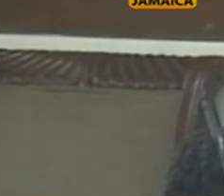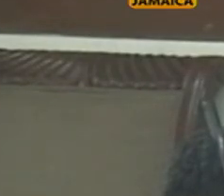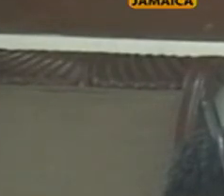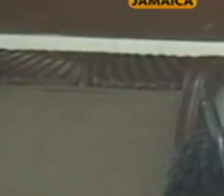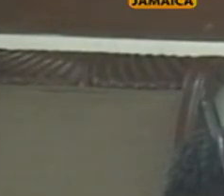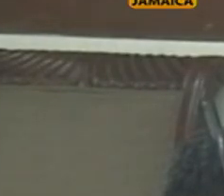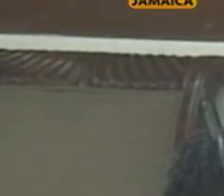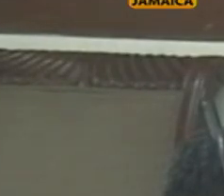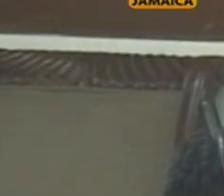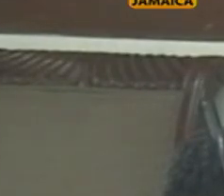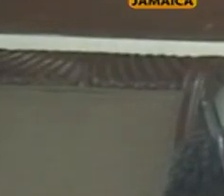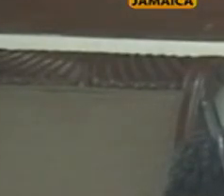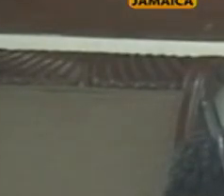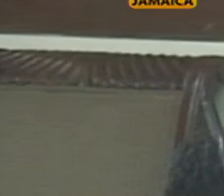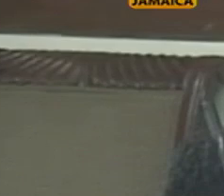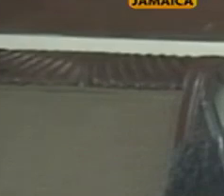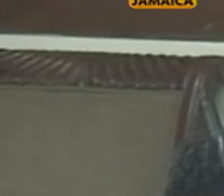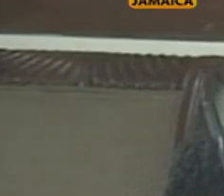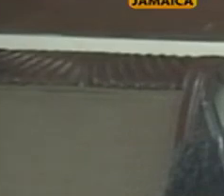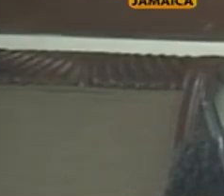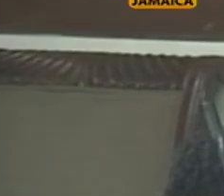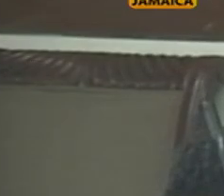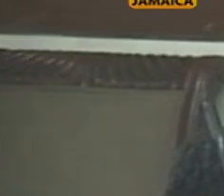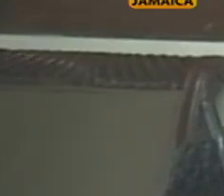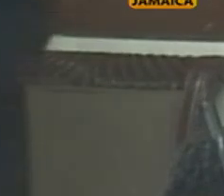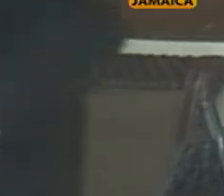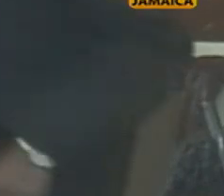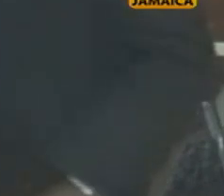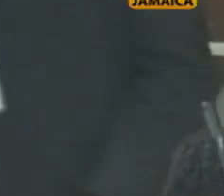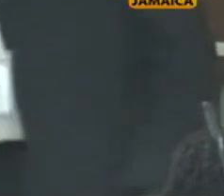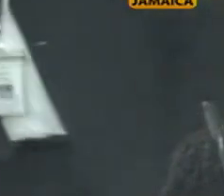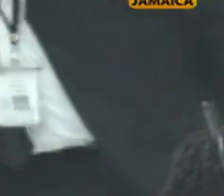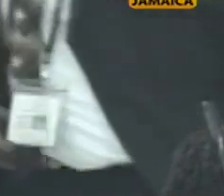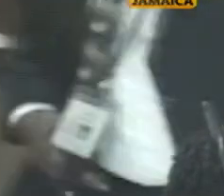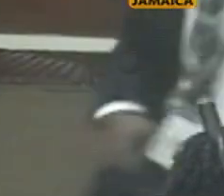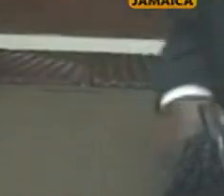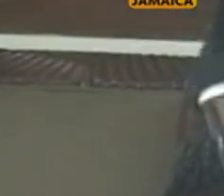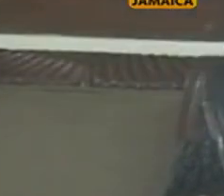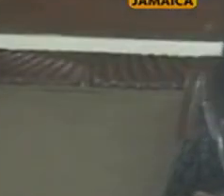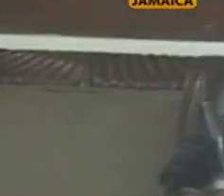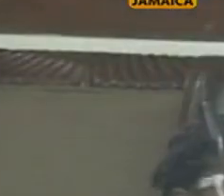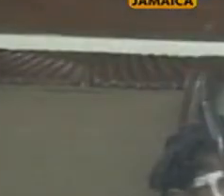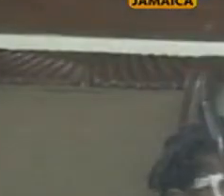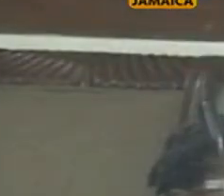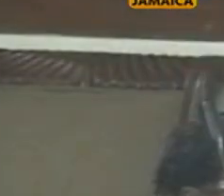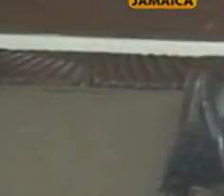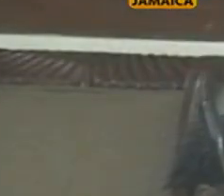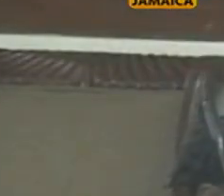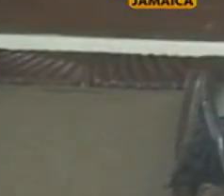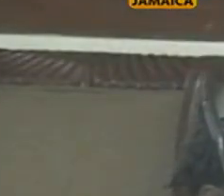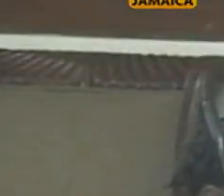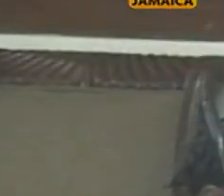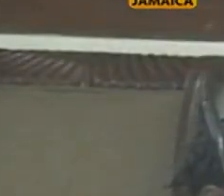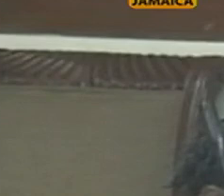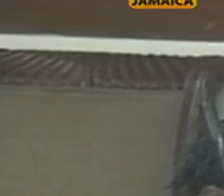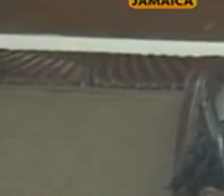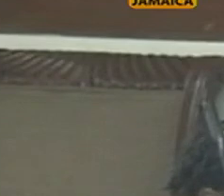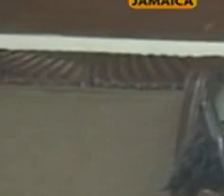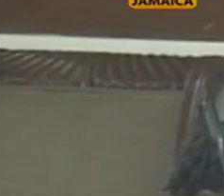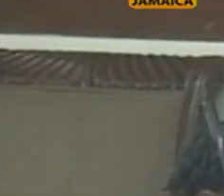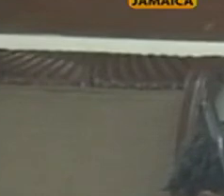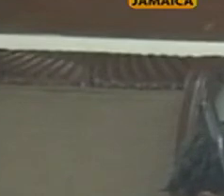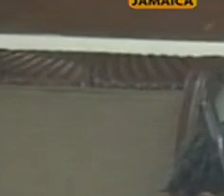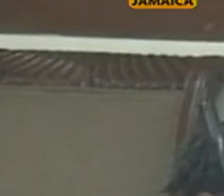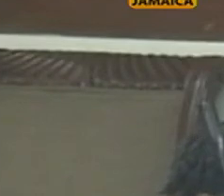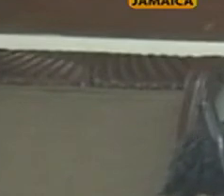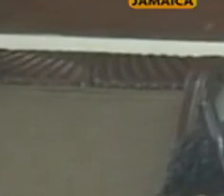one person. It's already cost 2.8 million. This suggests it will be probably 6 million by the time